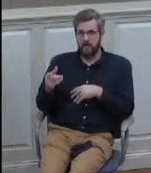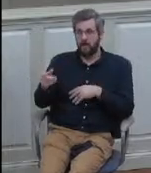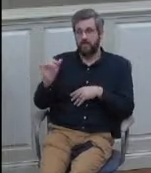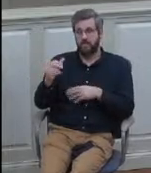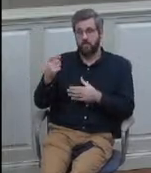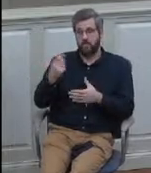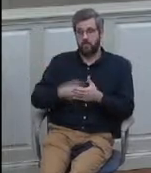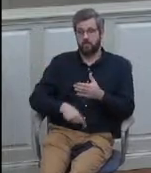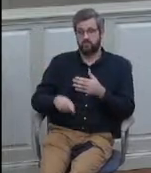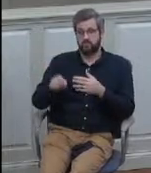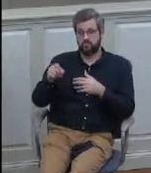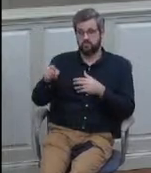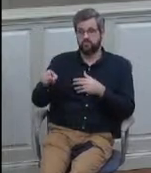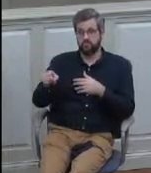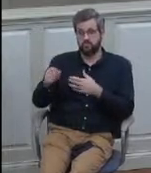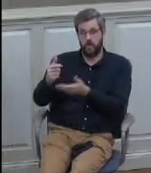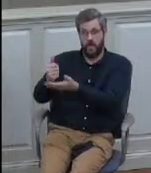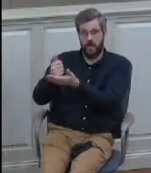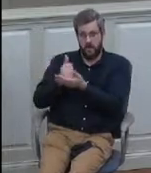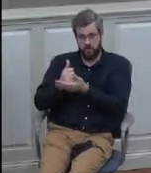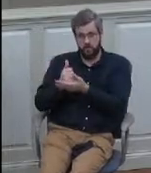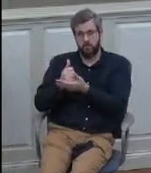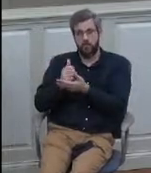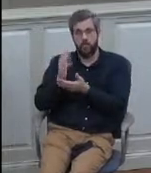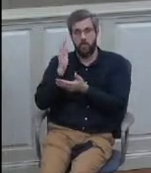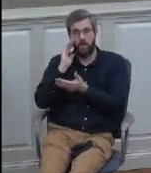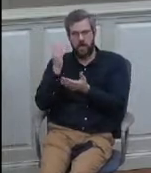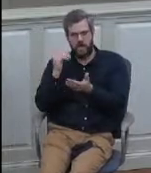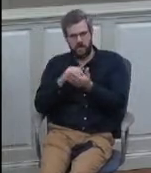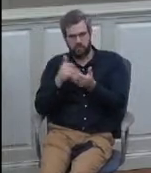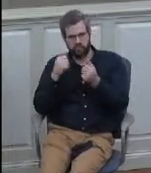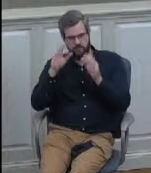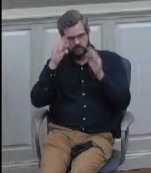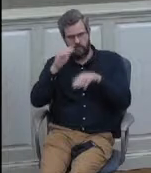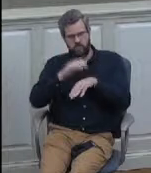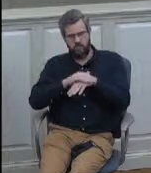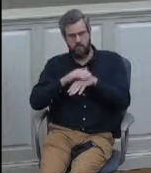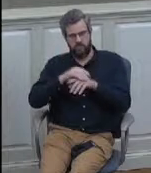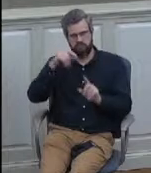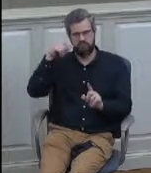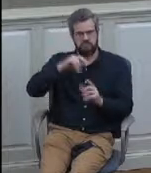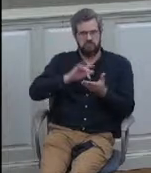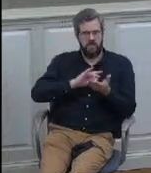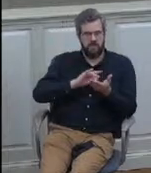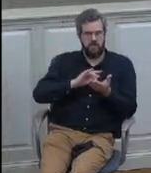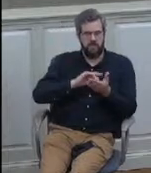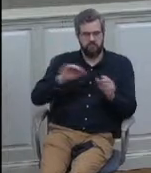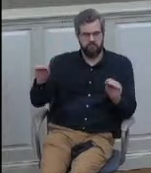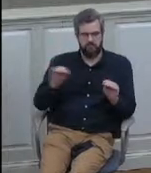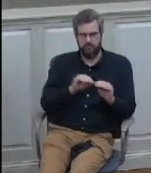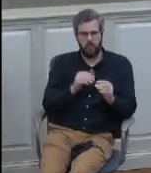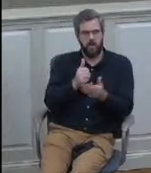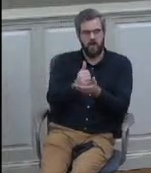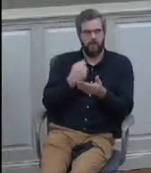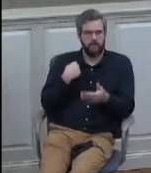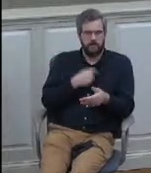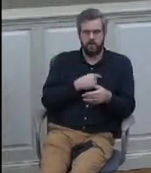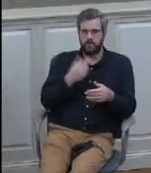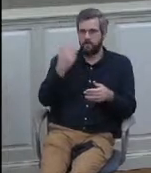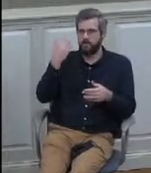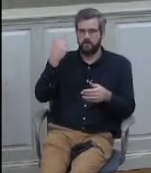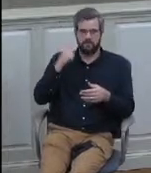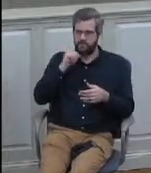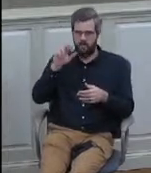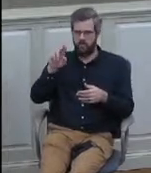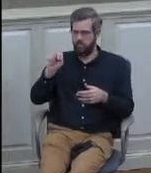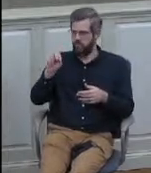cost will help us as we realign to focus back on our core medical benefits, and that's something that wasn't going to be renewed for